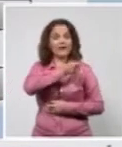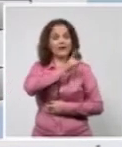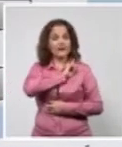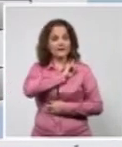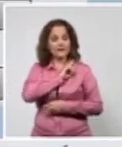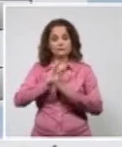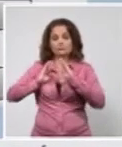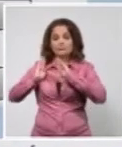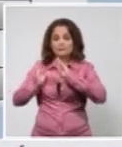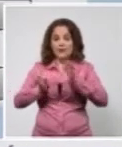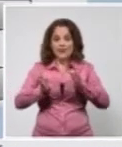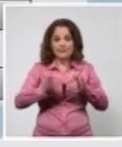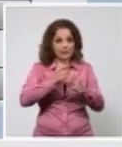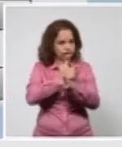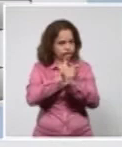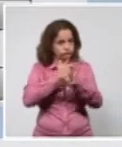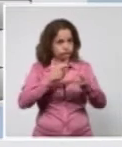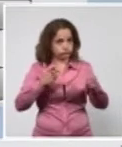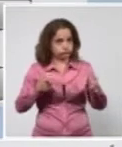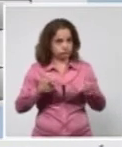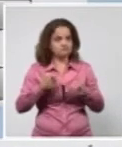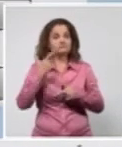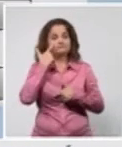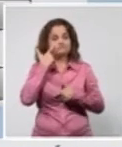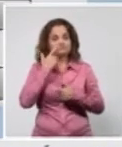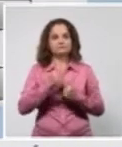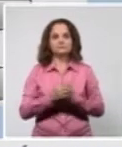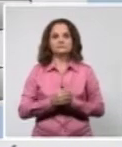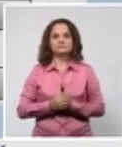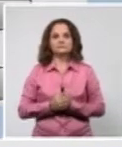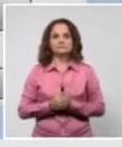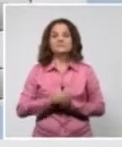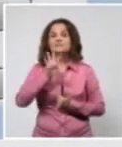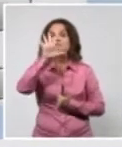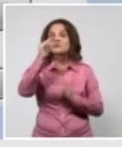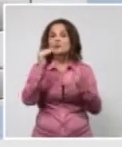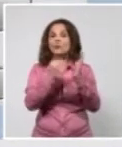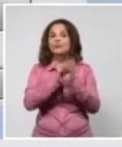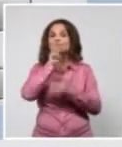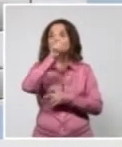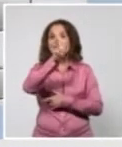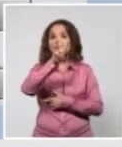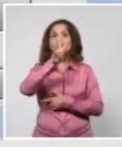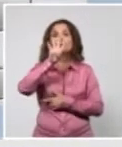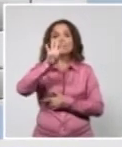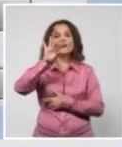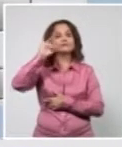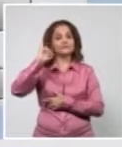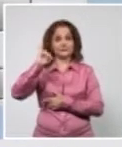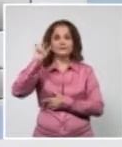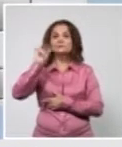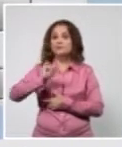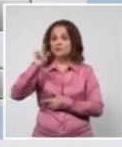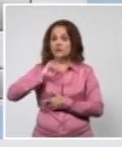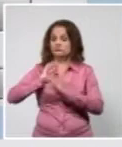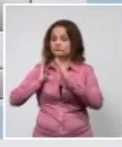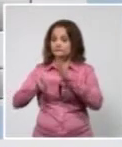5,346 fatalities were reported yesterday, quite a significant number, what brings the global death toll